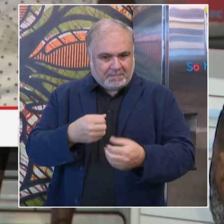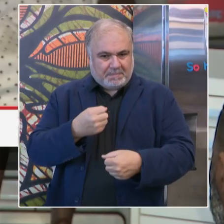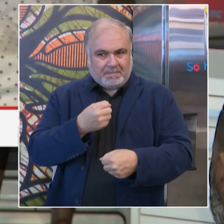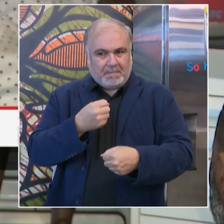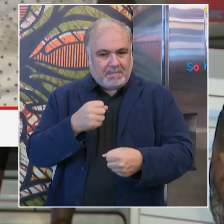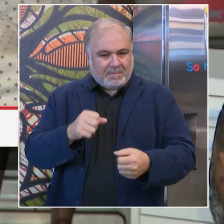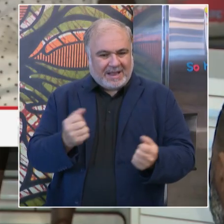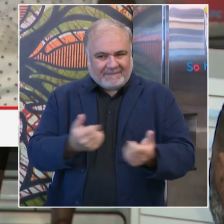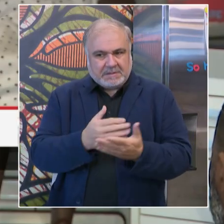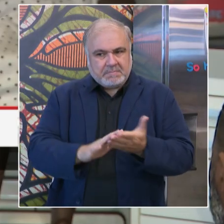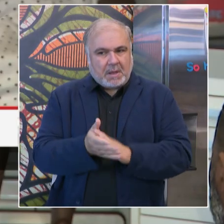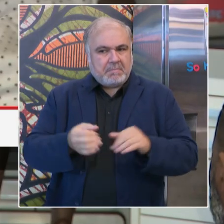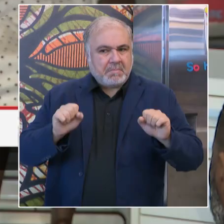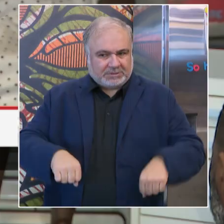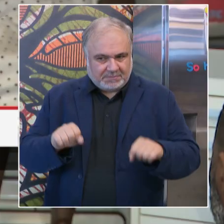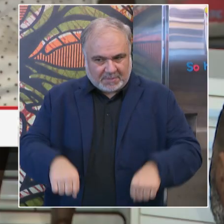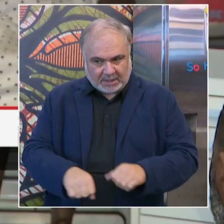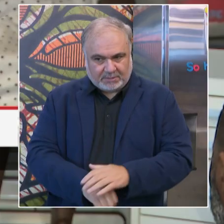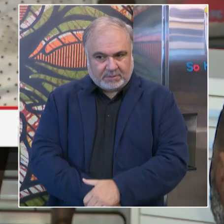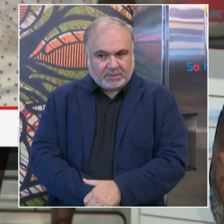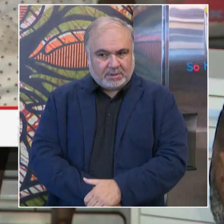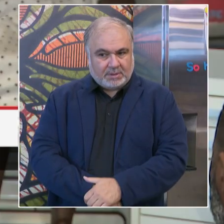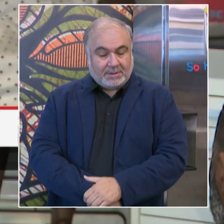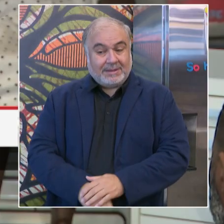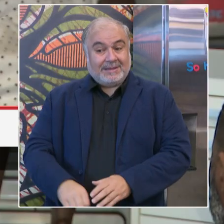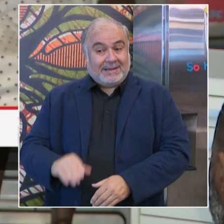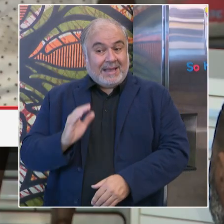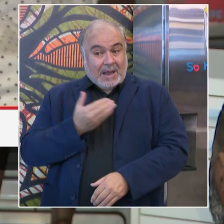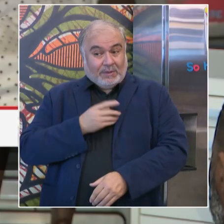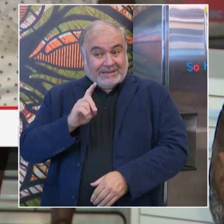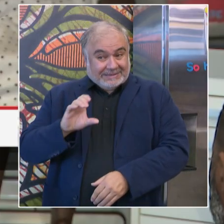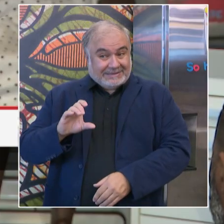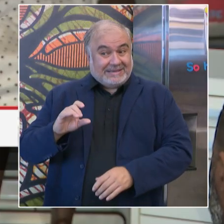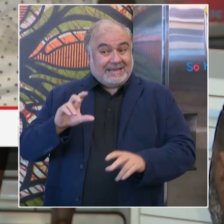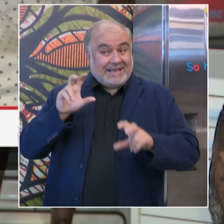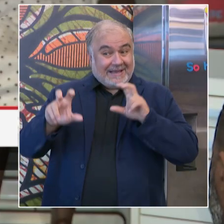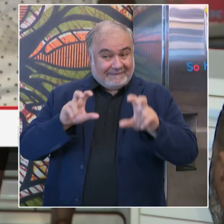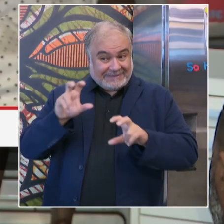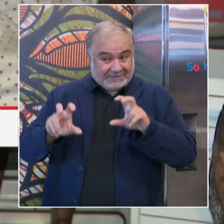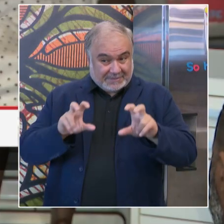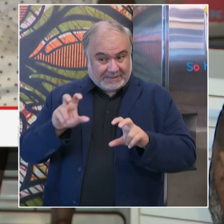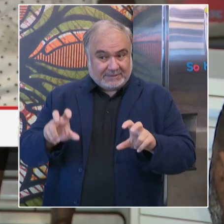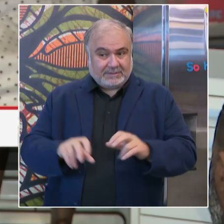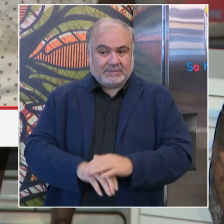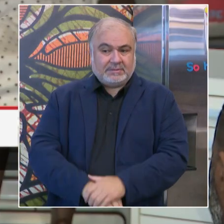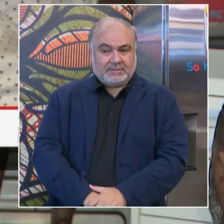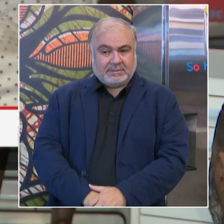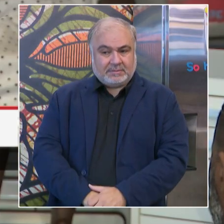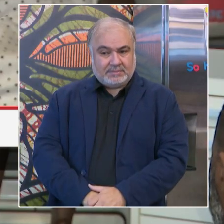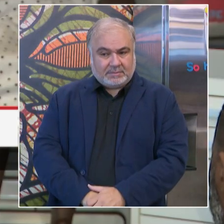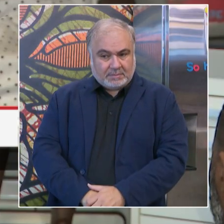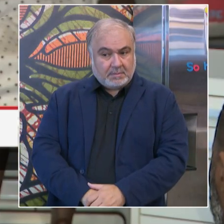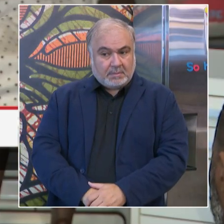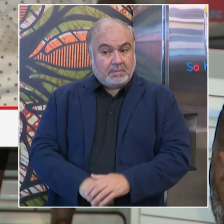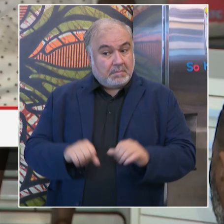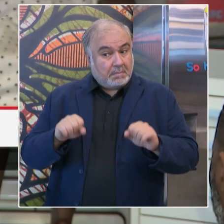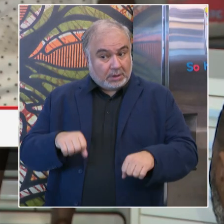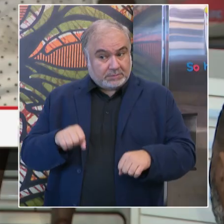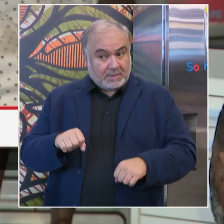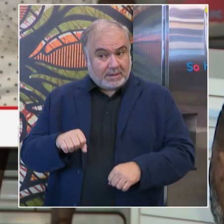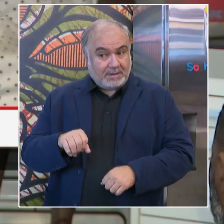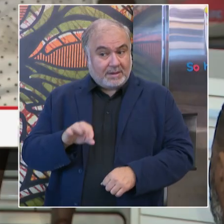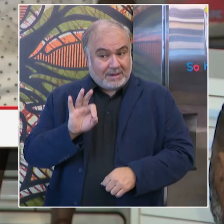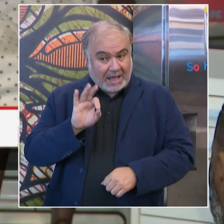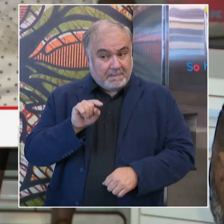investments from our city, the programs we are hearing about today were made possible by a